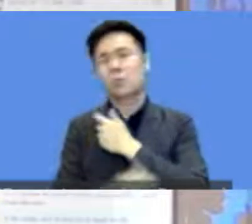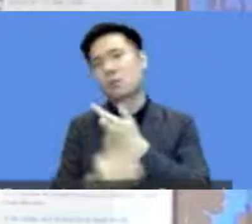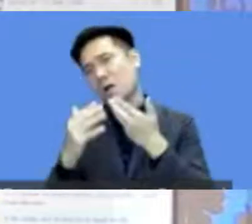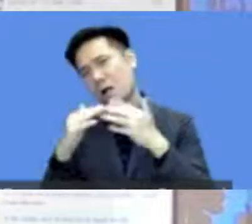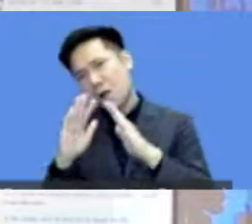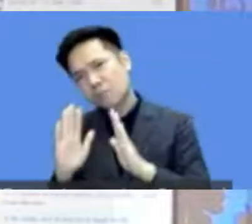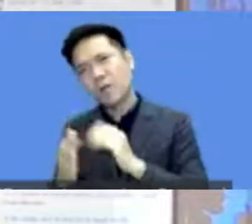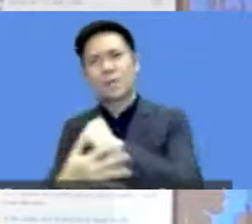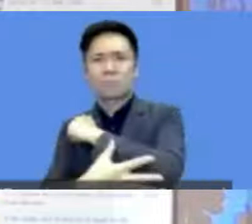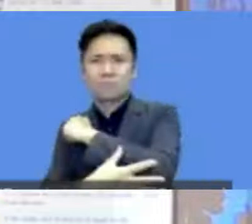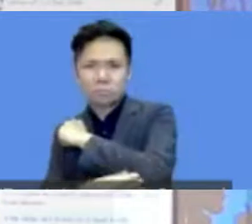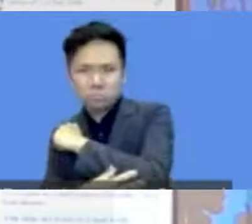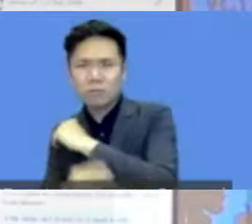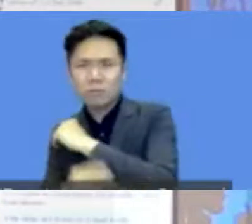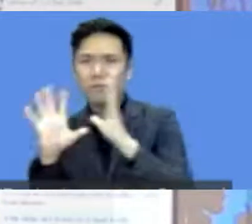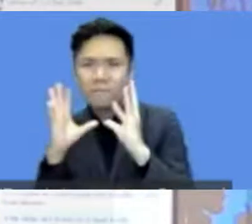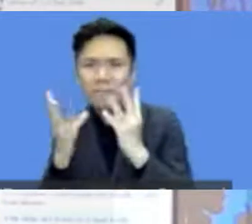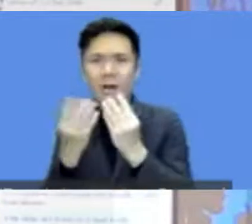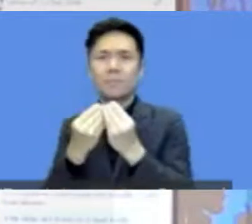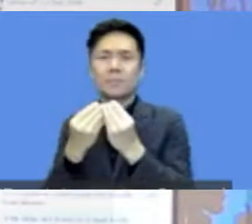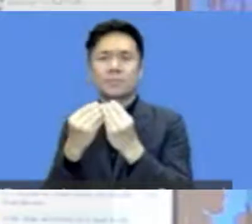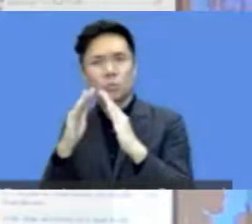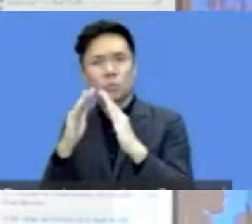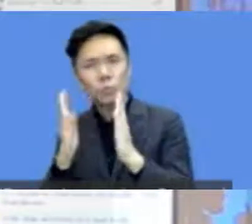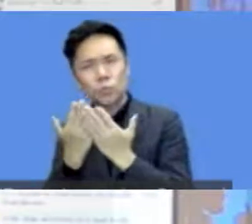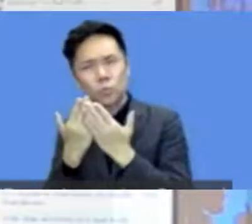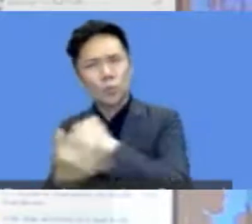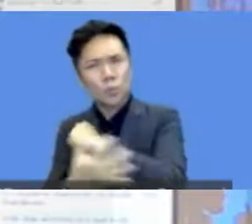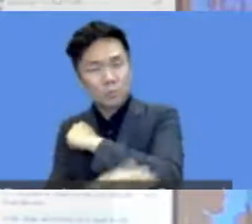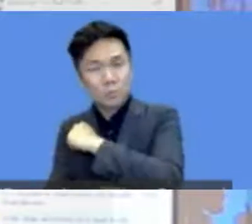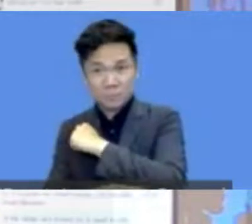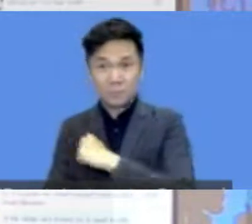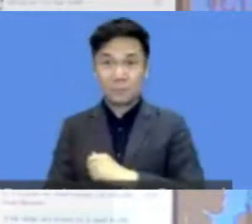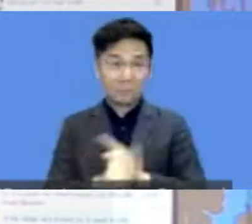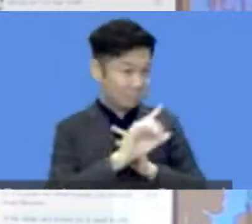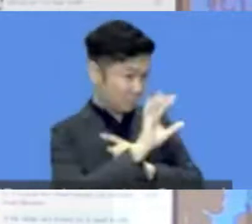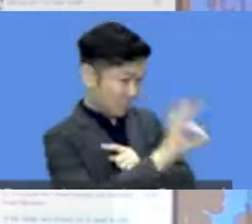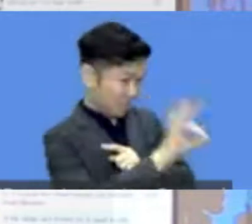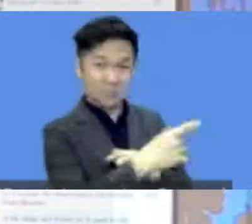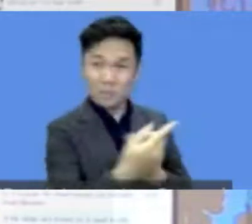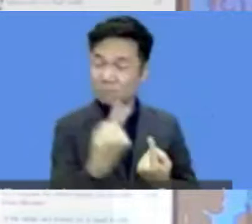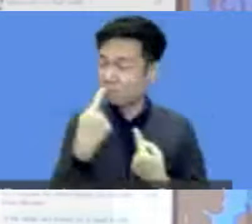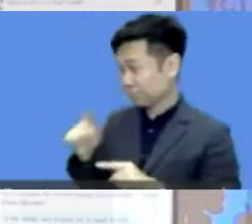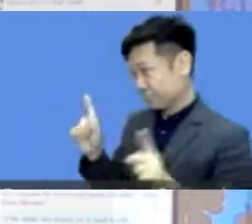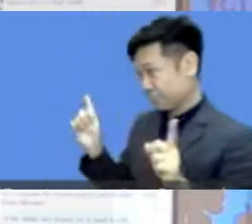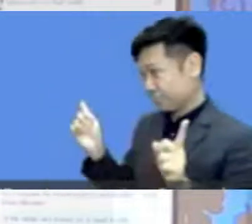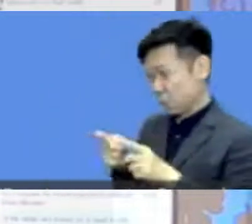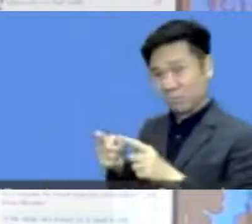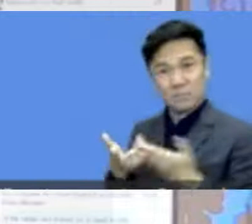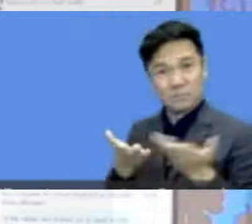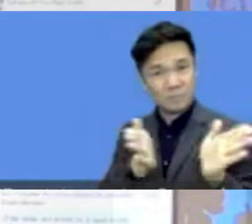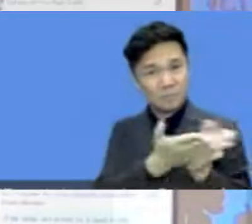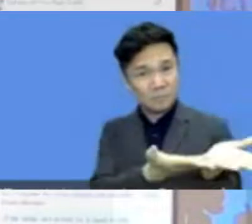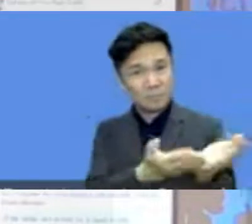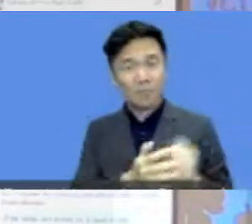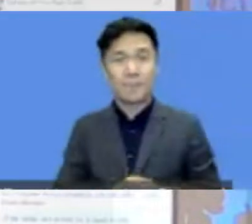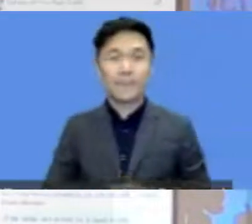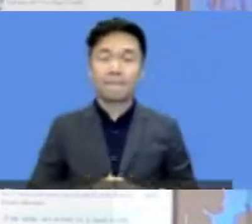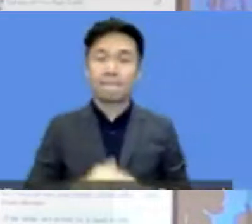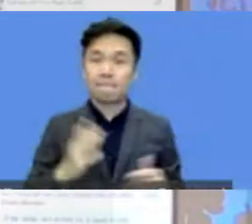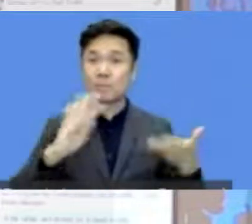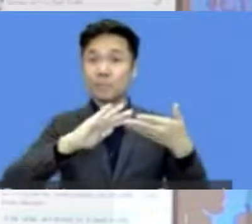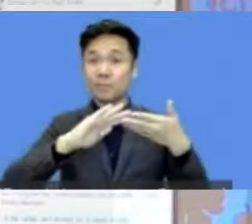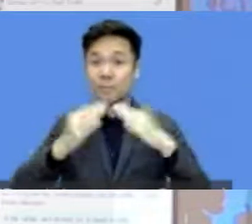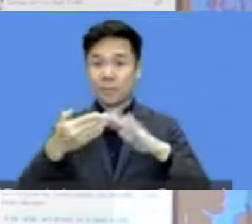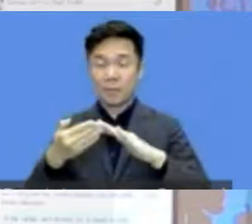you. Can you possibly give a quick answer to that question? I think community network is one of the